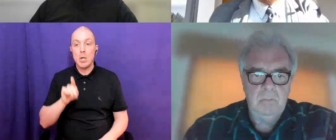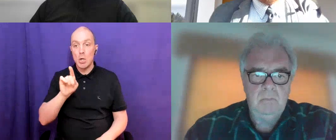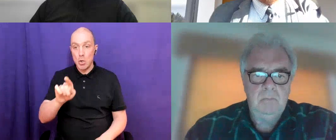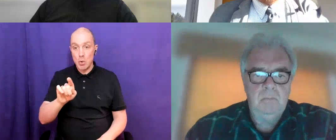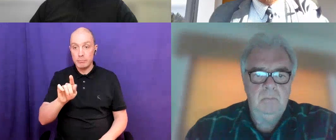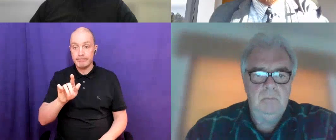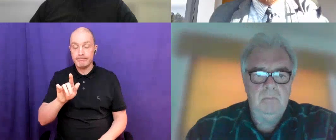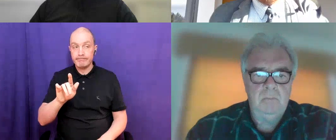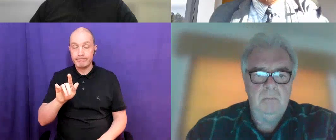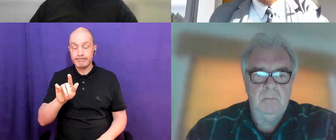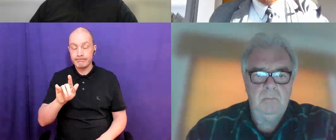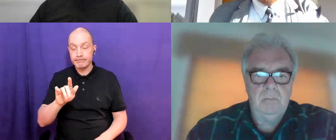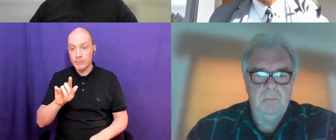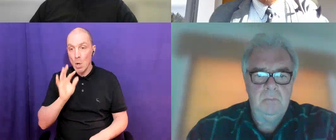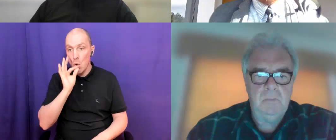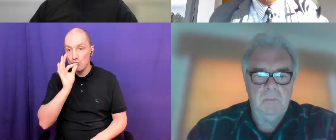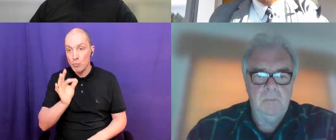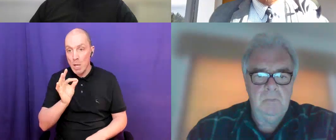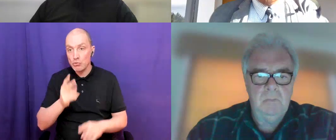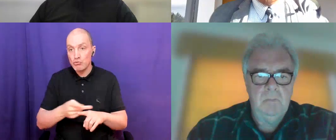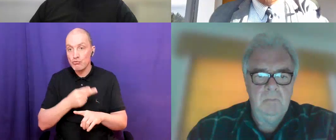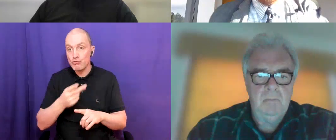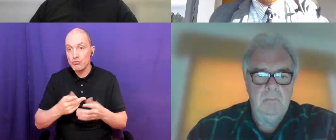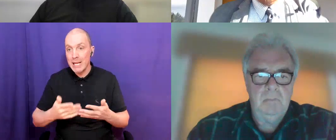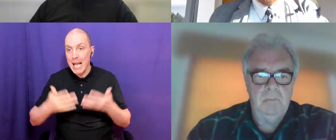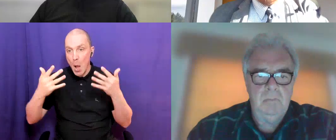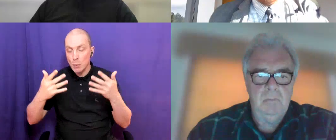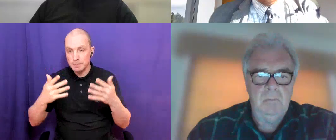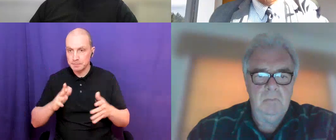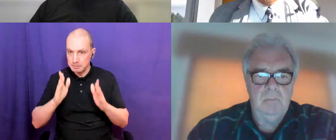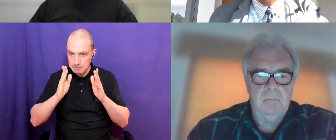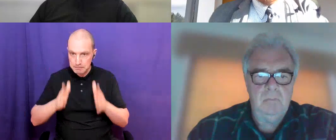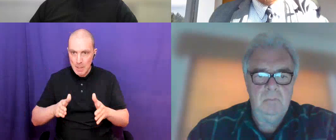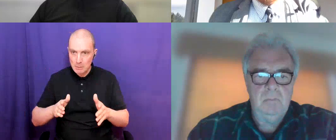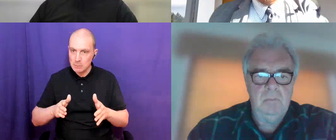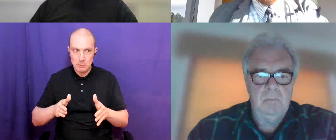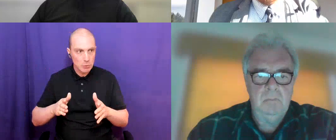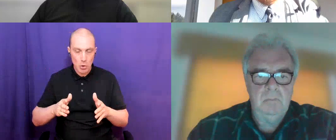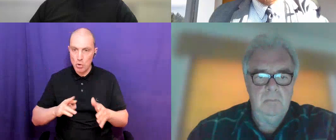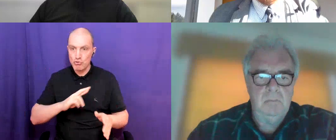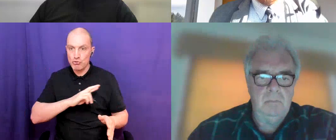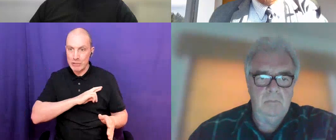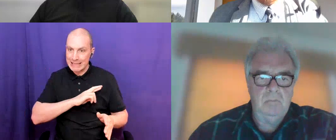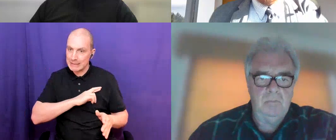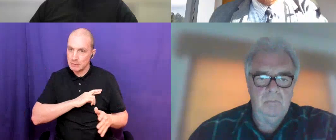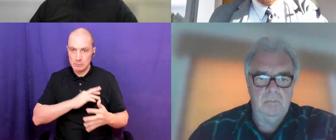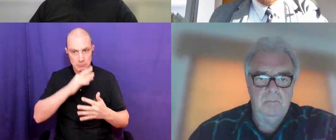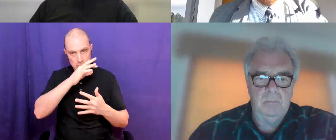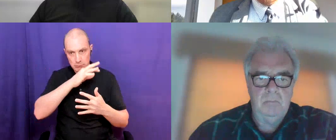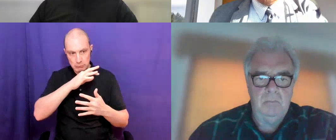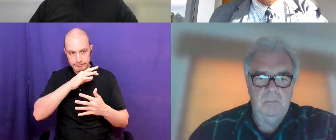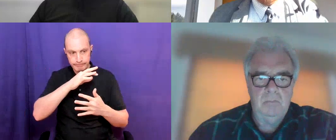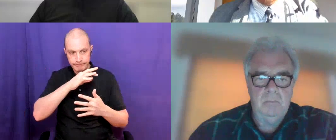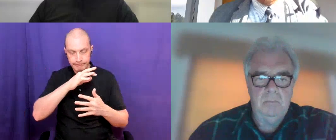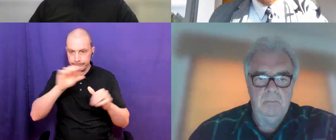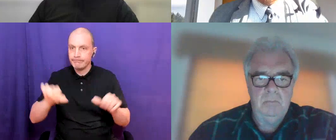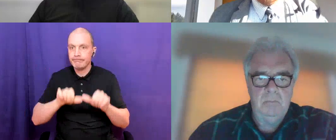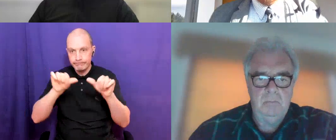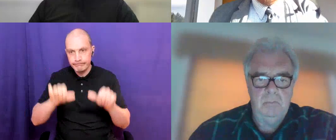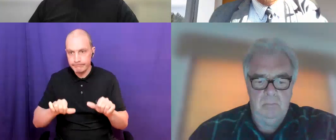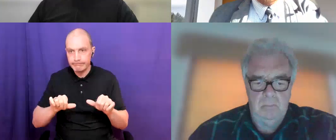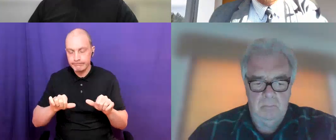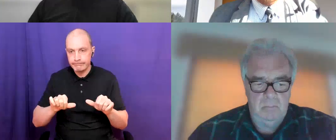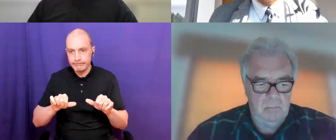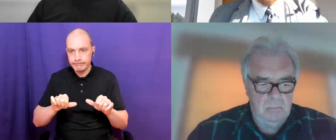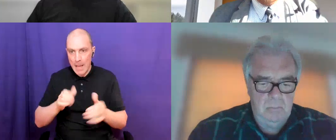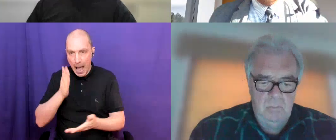requesting a recount, not just a close result. I want to be clear about that. There needs to be an issue regarding the process for me